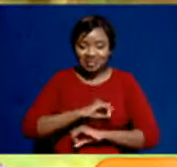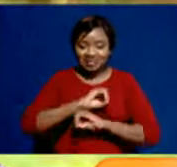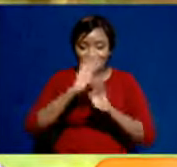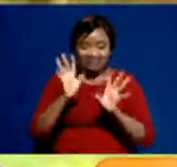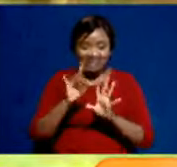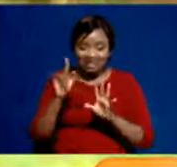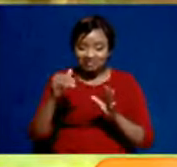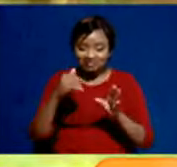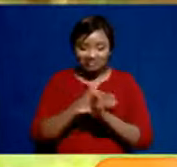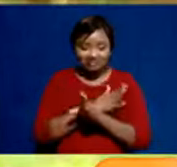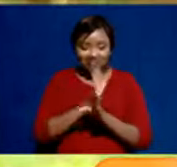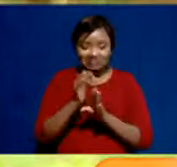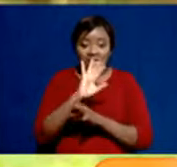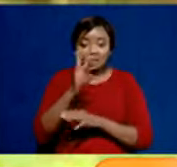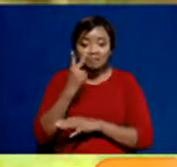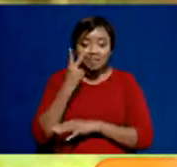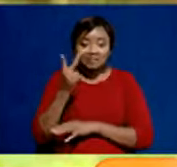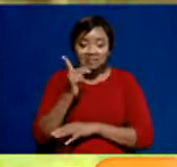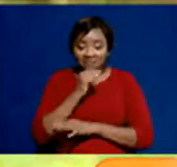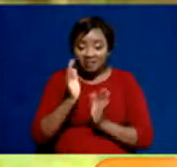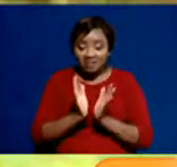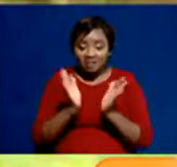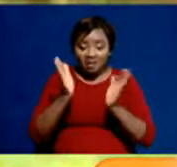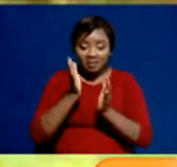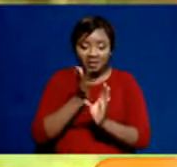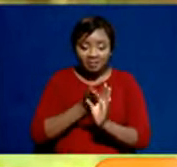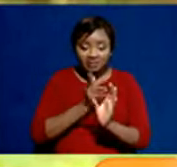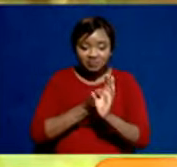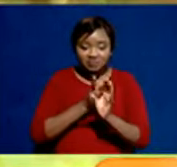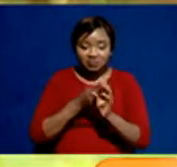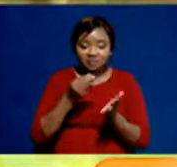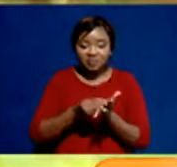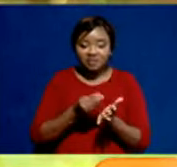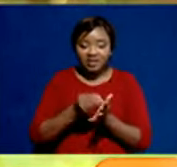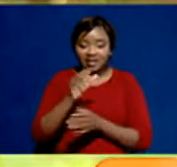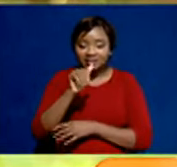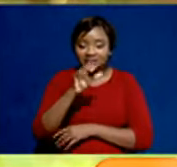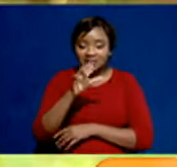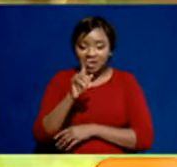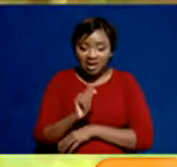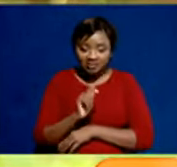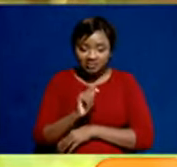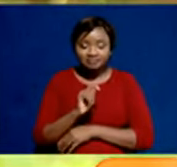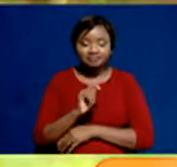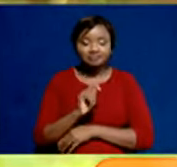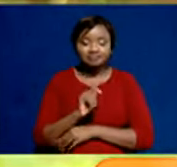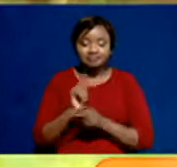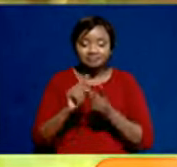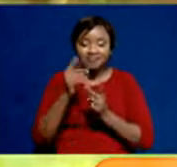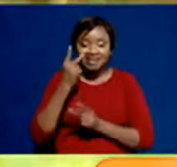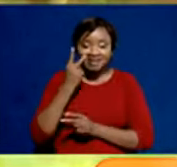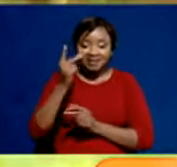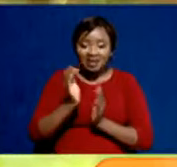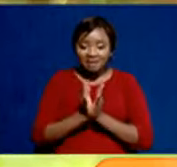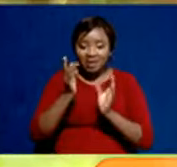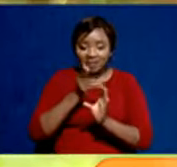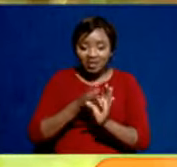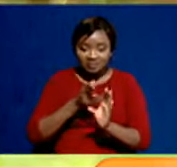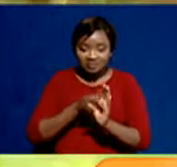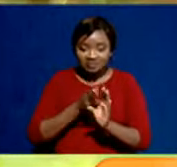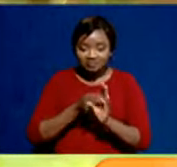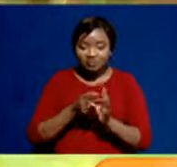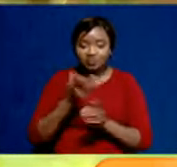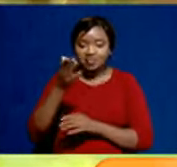at the public participation on the Finance Act. Look at the public participation